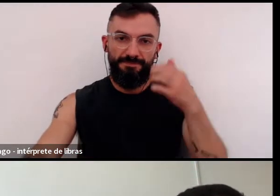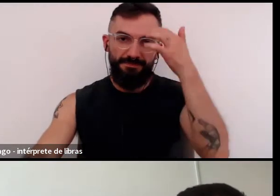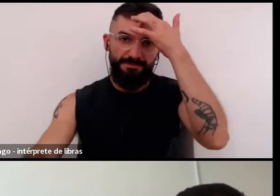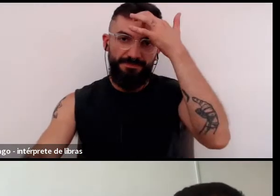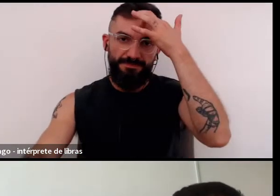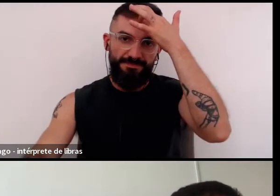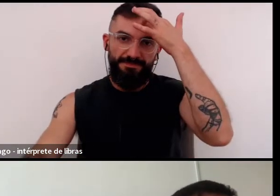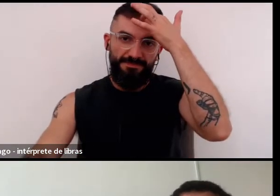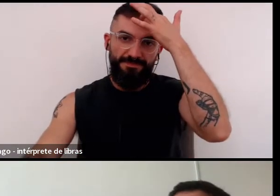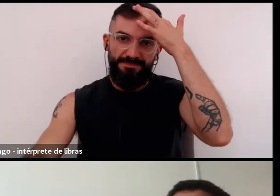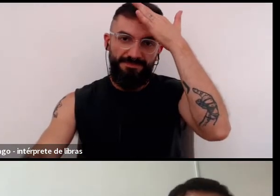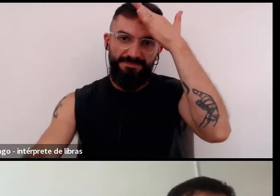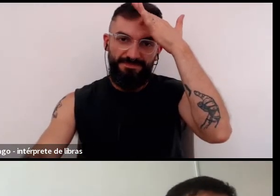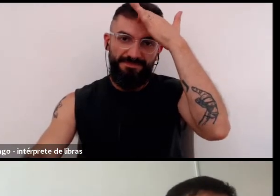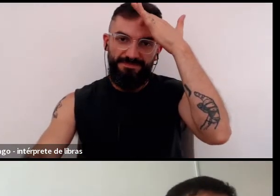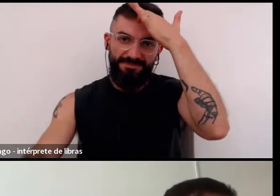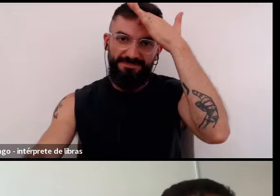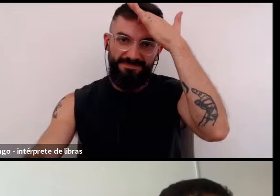Okay, you can start.